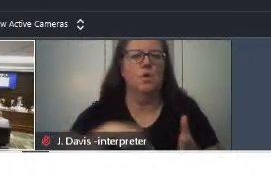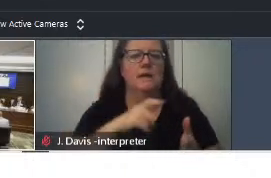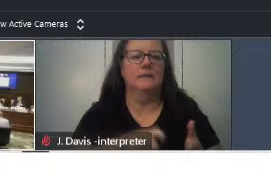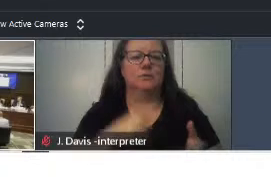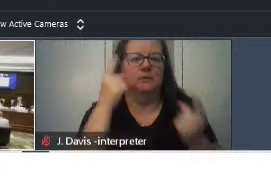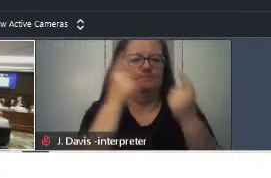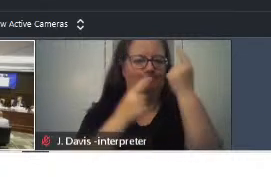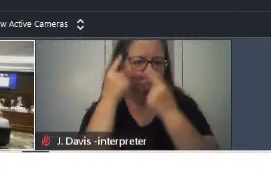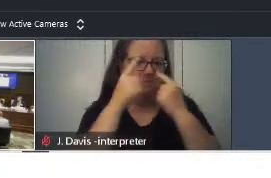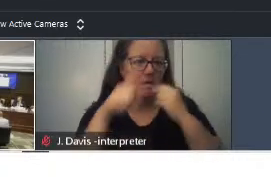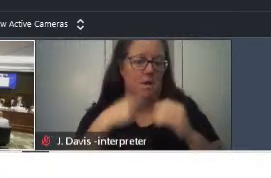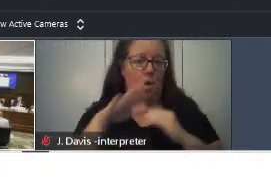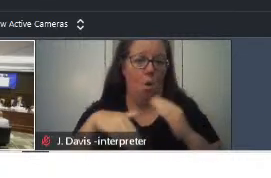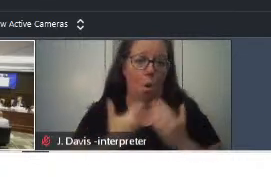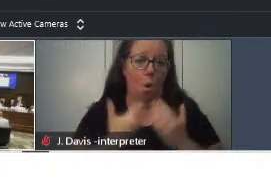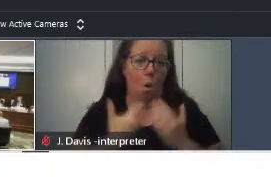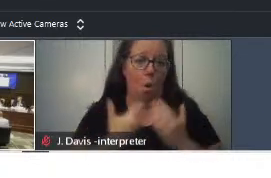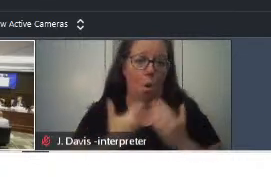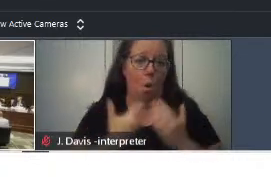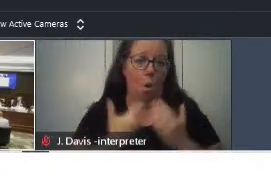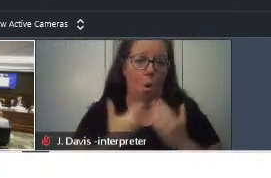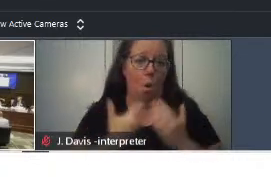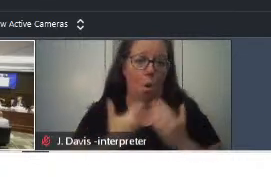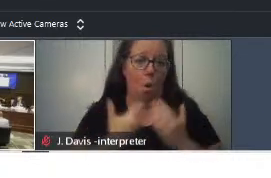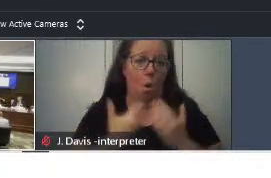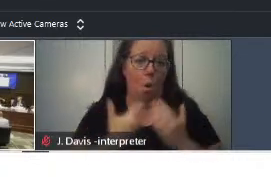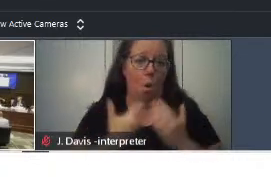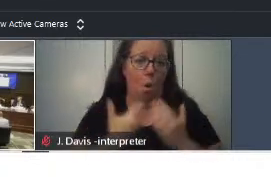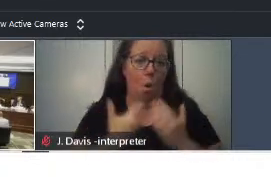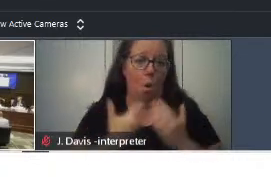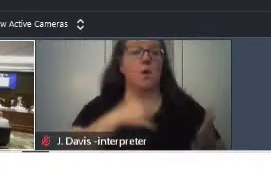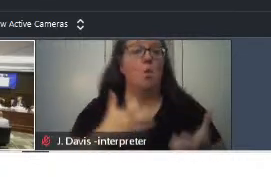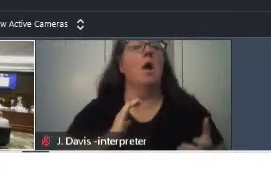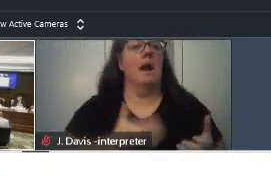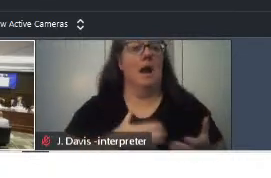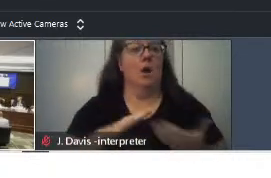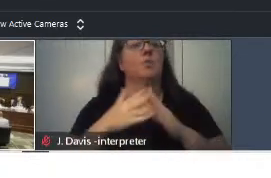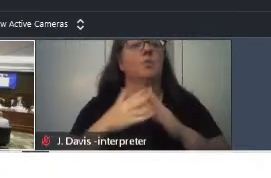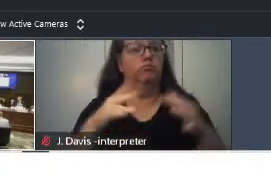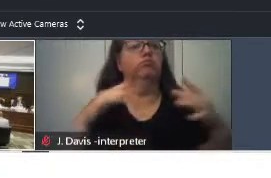of our neighbors in the community because we want that growth in our community.